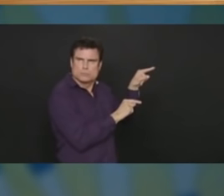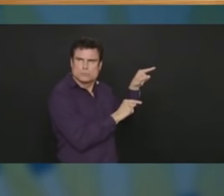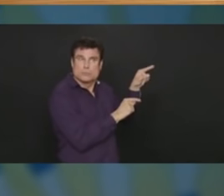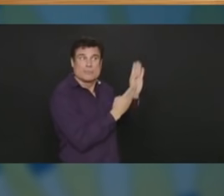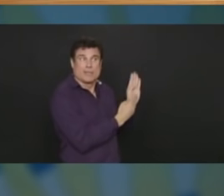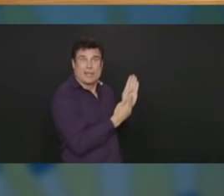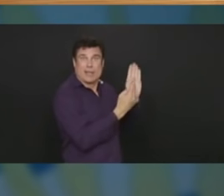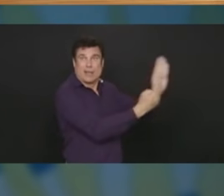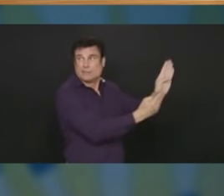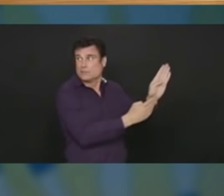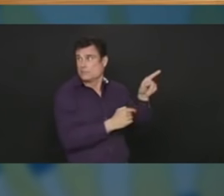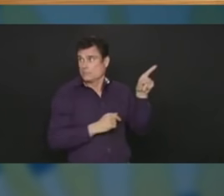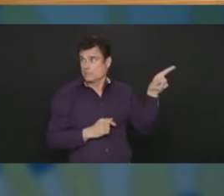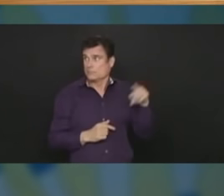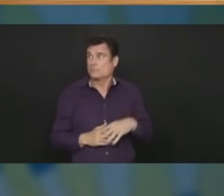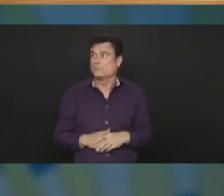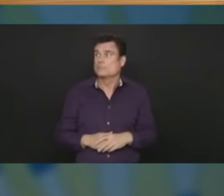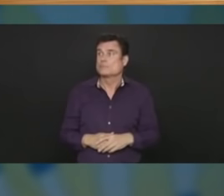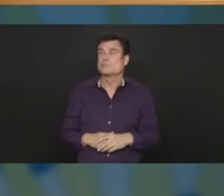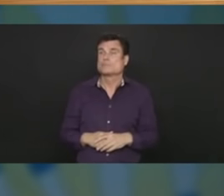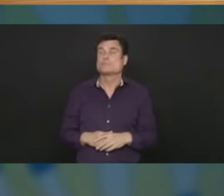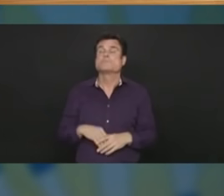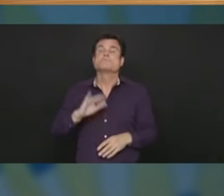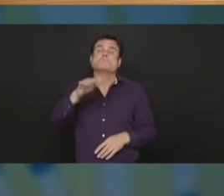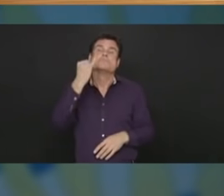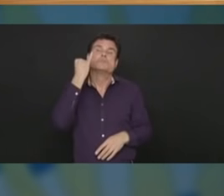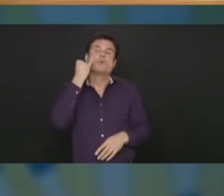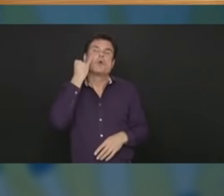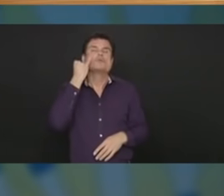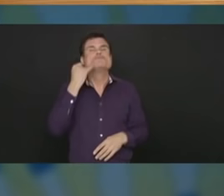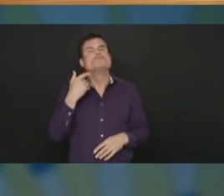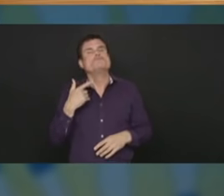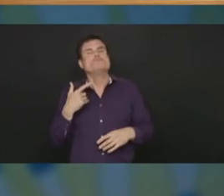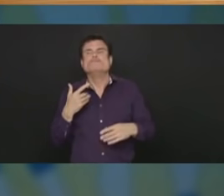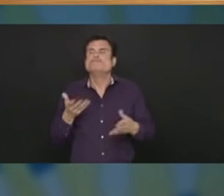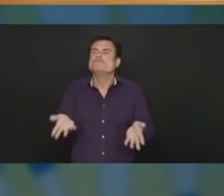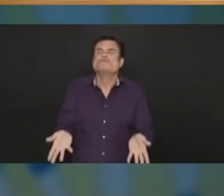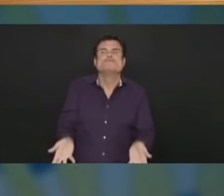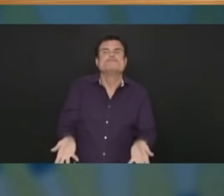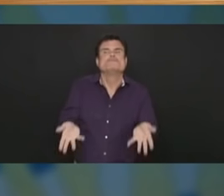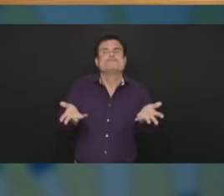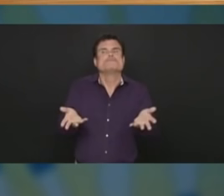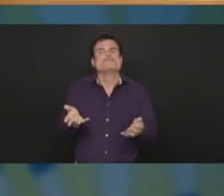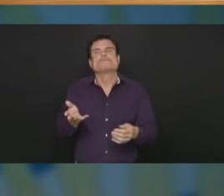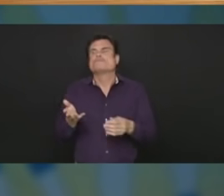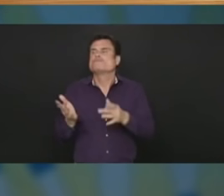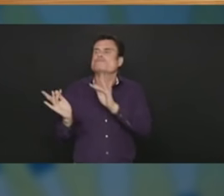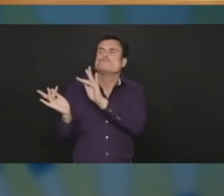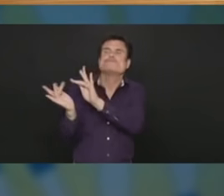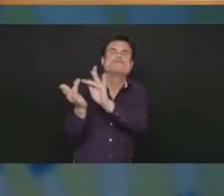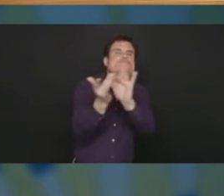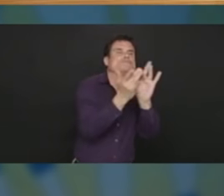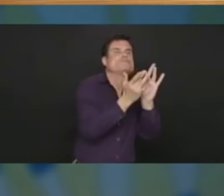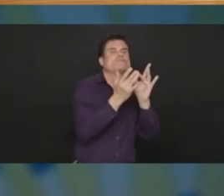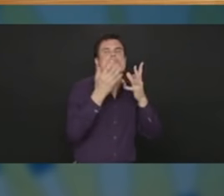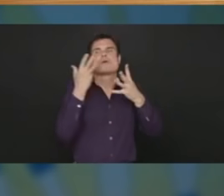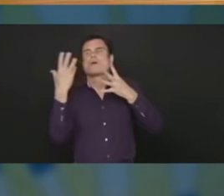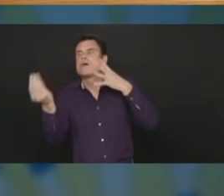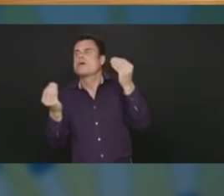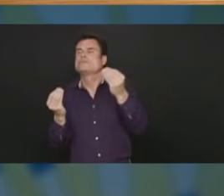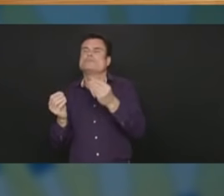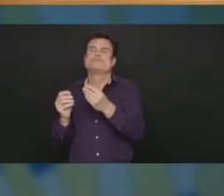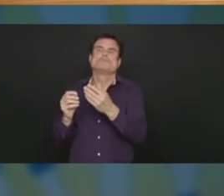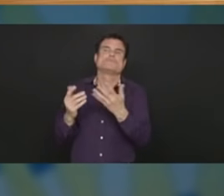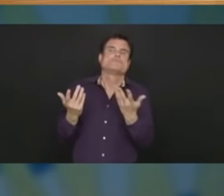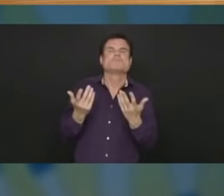what we are now, from 30% to about 60%. And again, that shows us that we might have increased numbers of cases